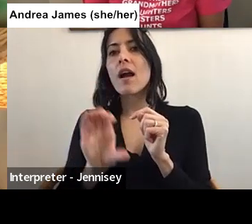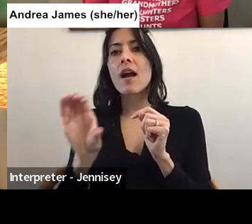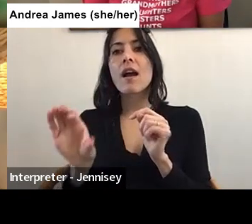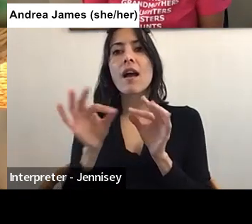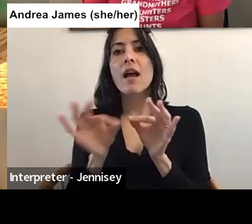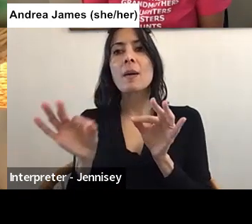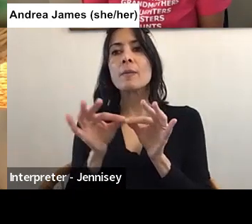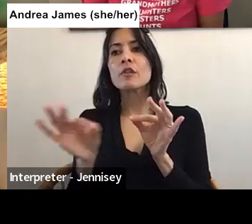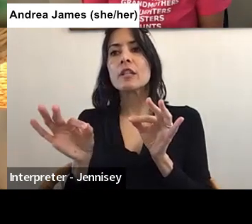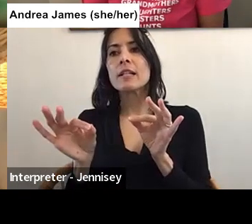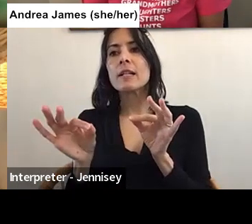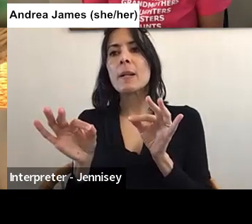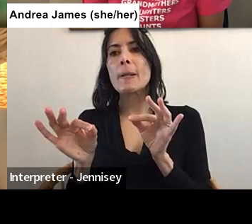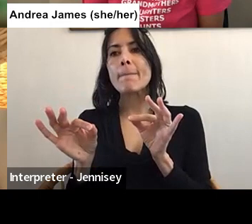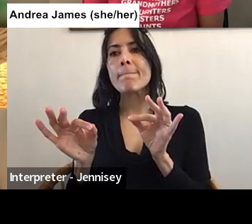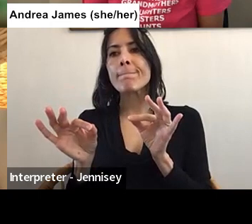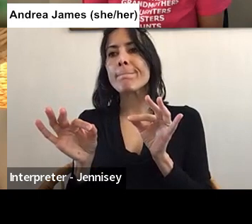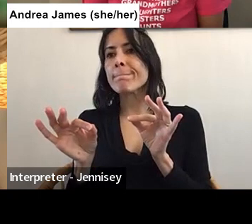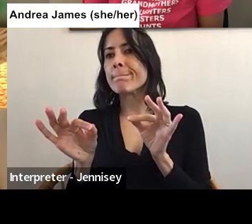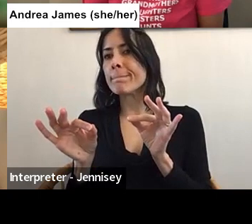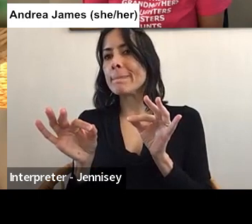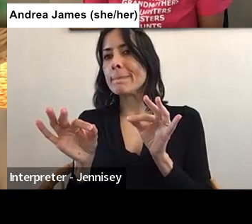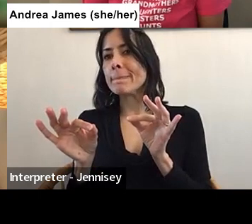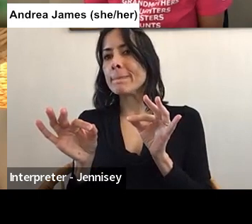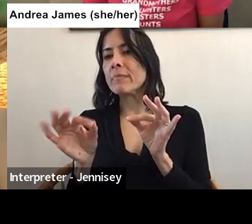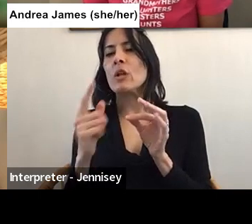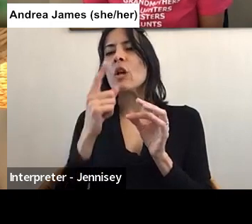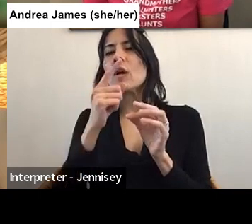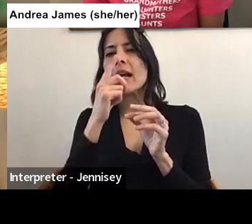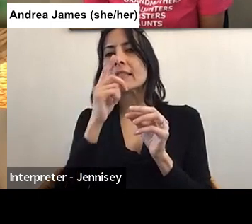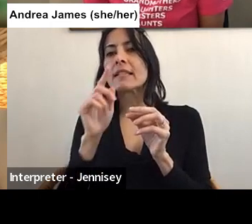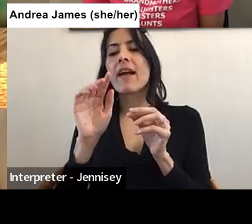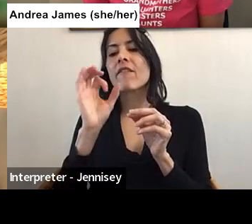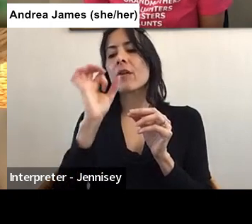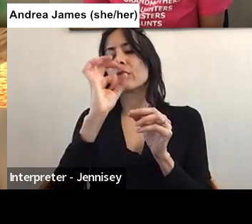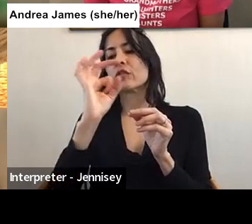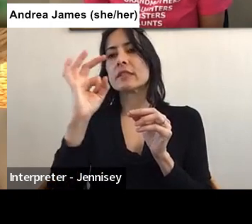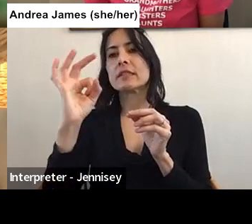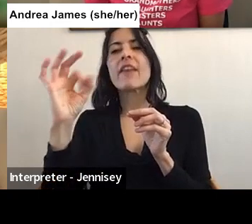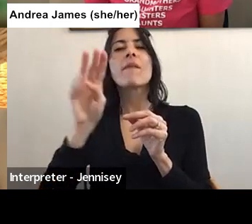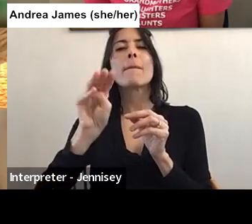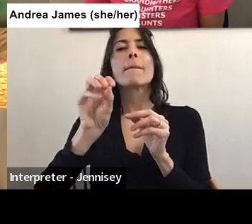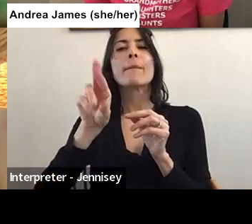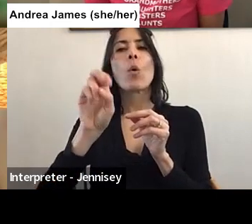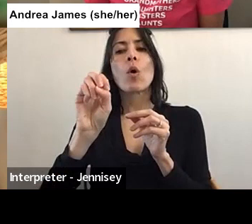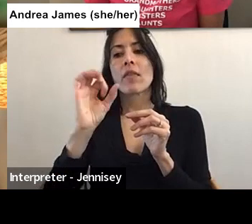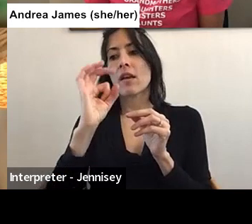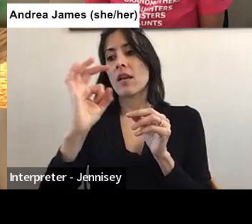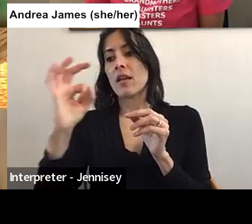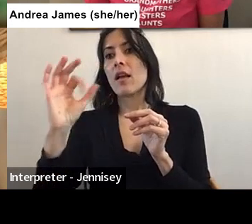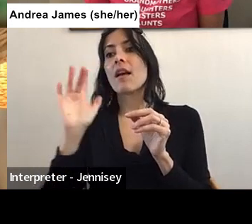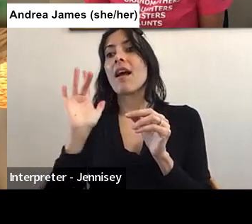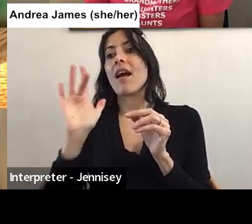see it immediately, there's a button that says more with three dots. And if you click that, it should then appear for